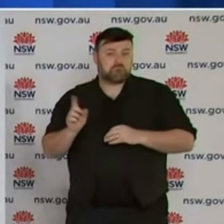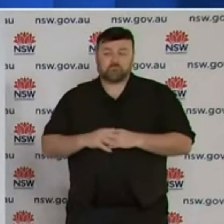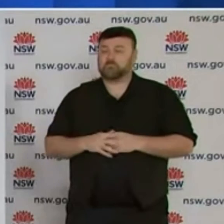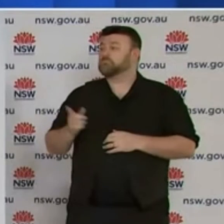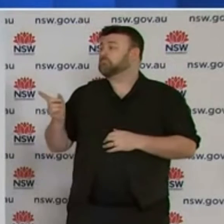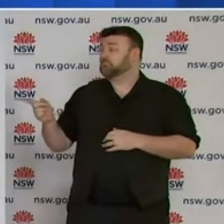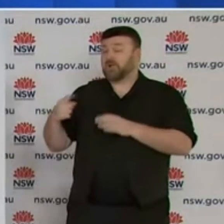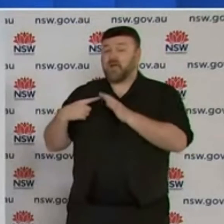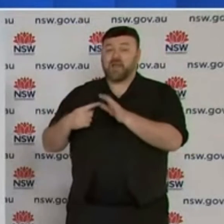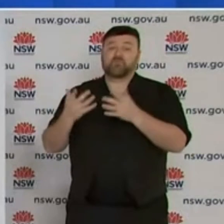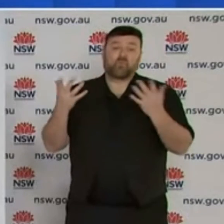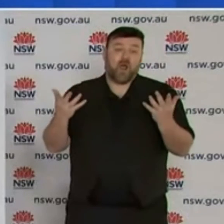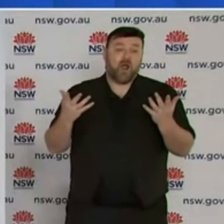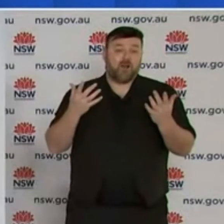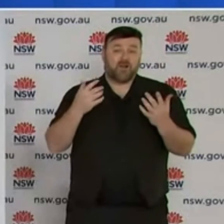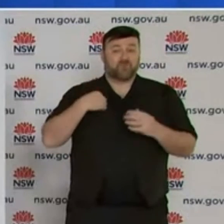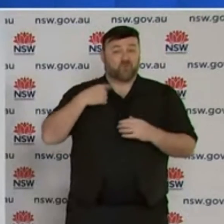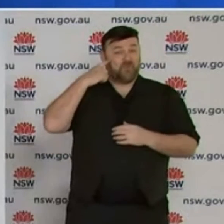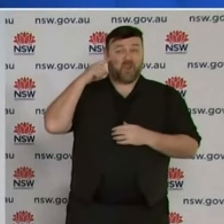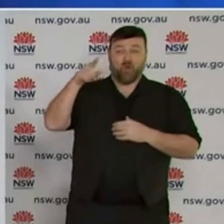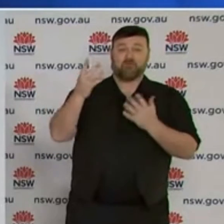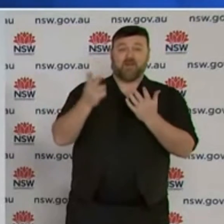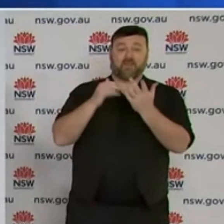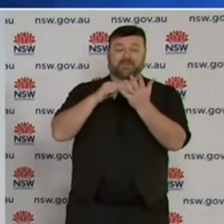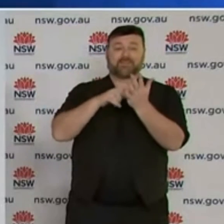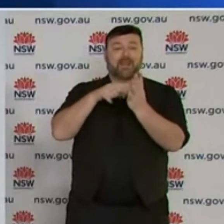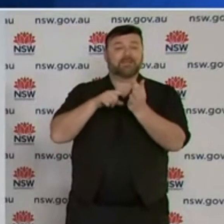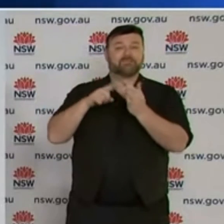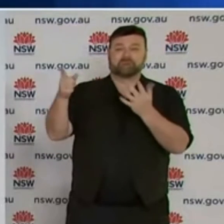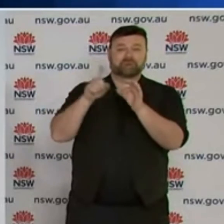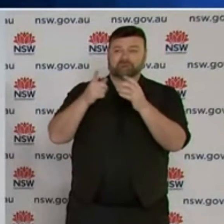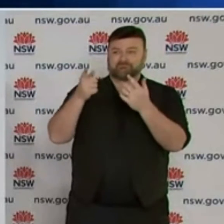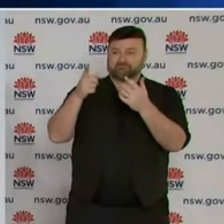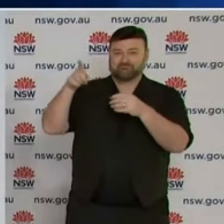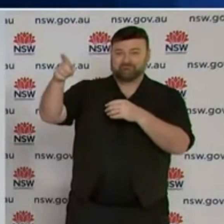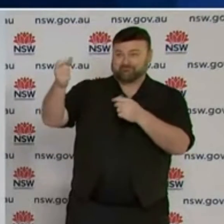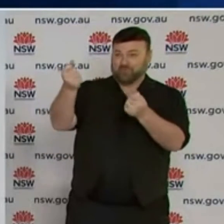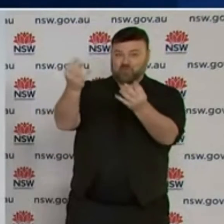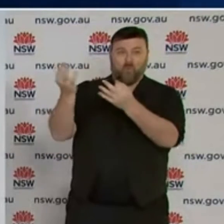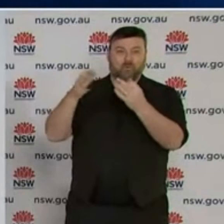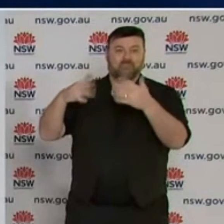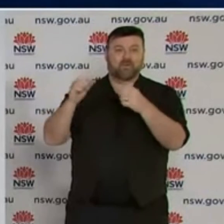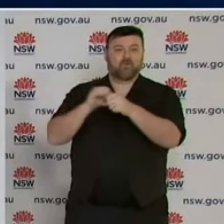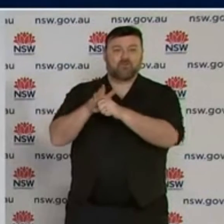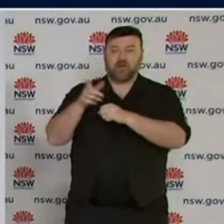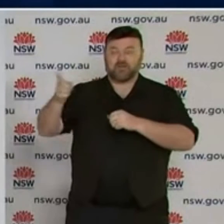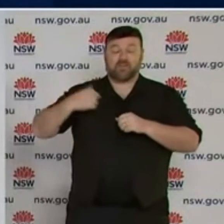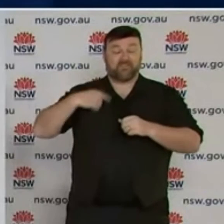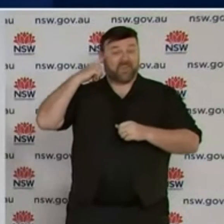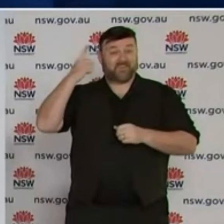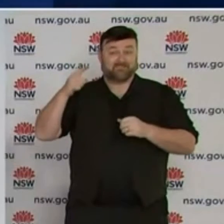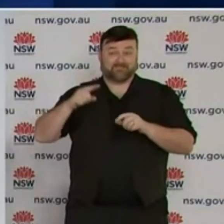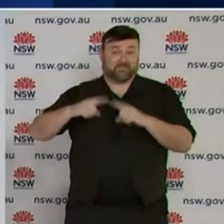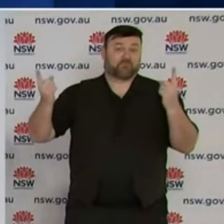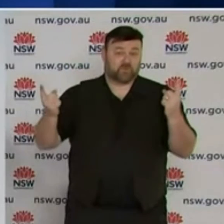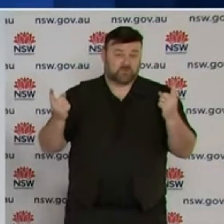close to zero cases see life differently. All I say to all of my colleagues is even when you get to 80%